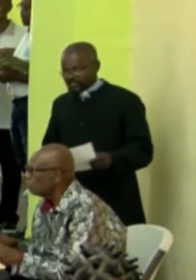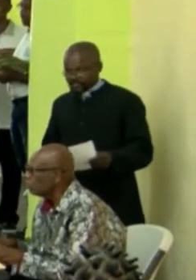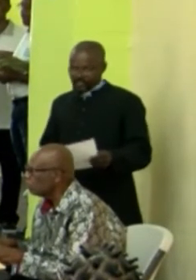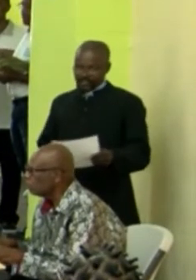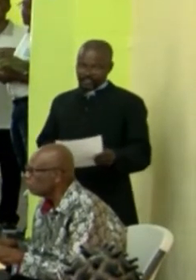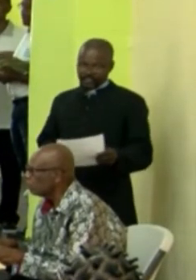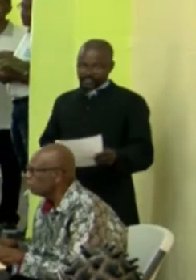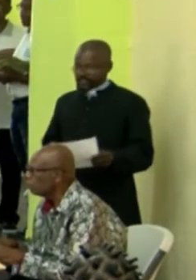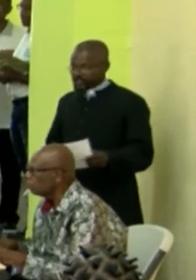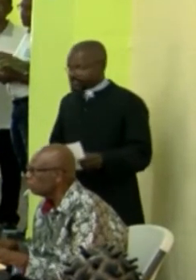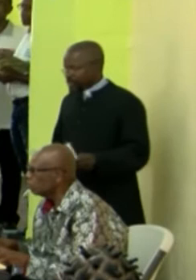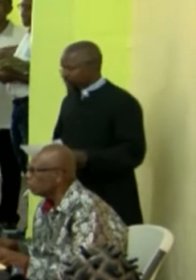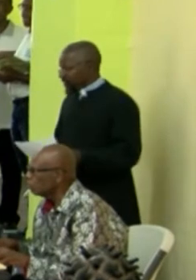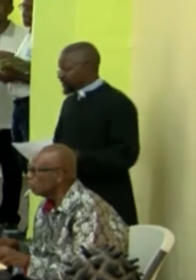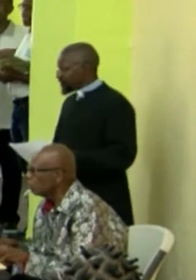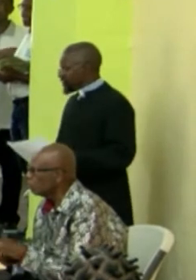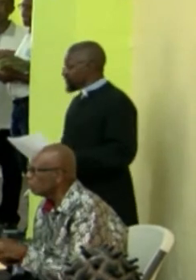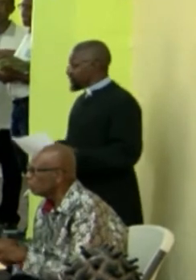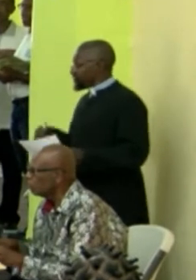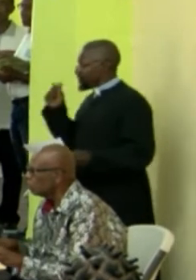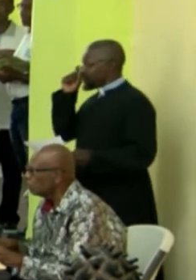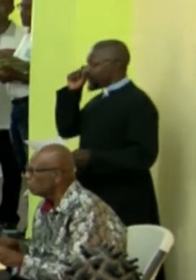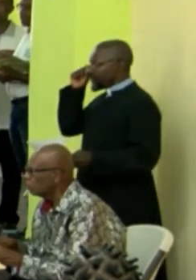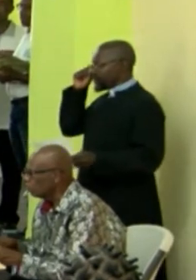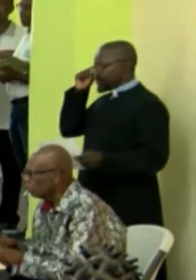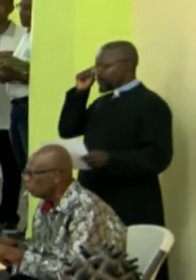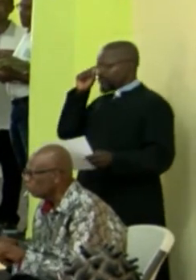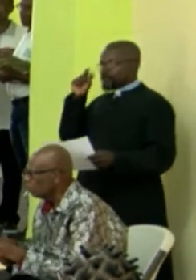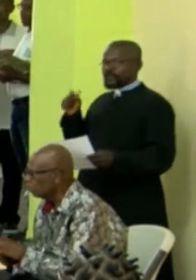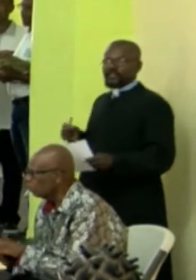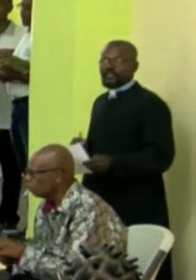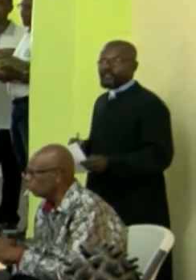song. They sang several of the patients' favorite hymns to their delight.